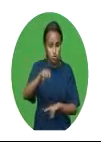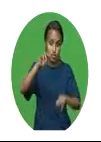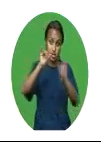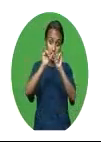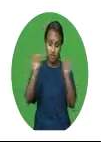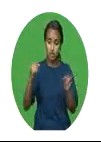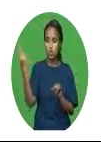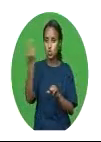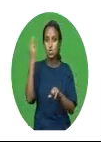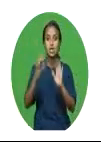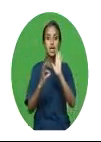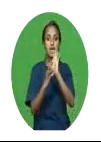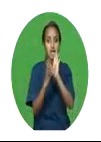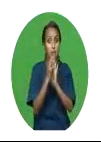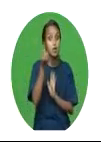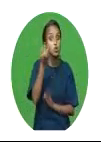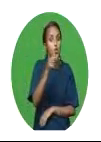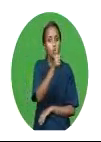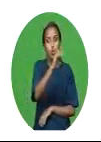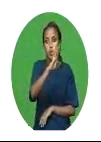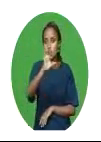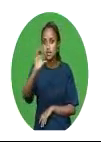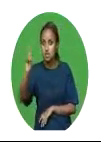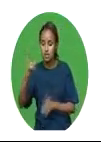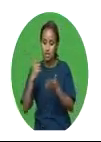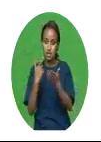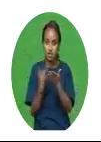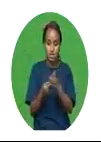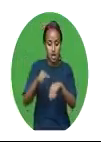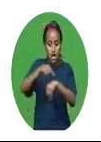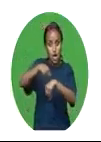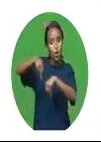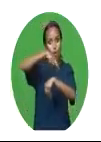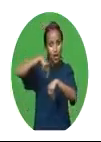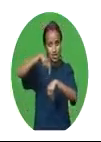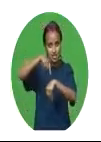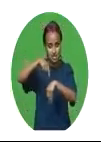using numbers or alphabets in the clockwise direction.